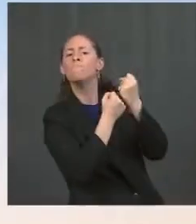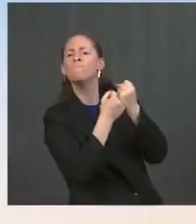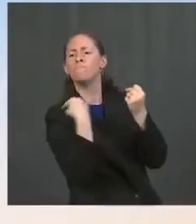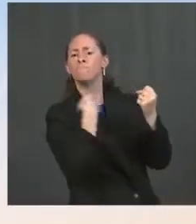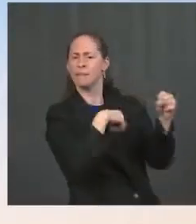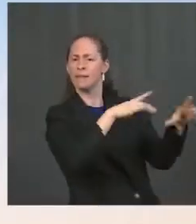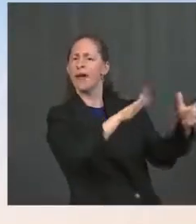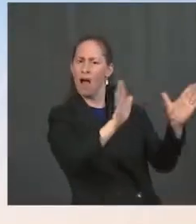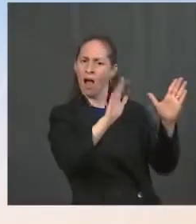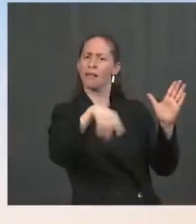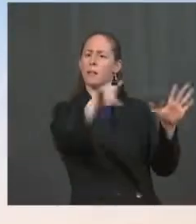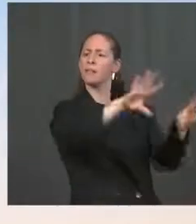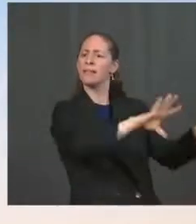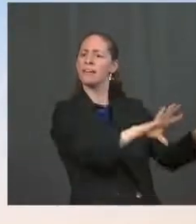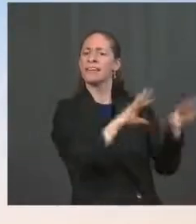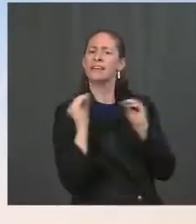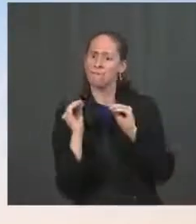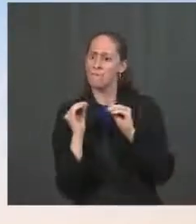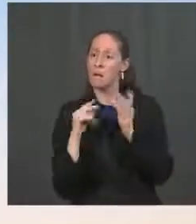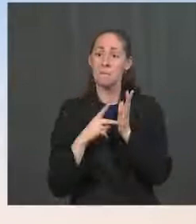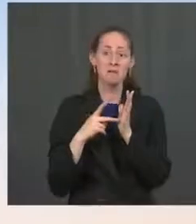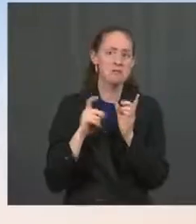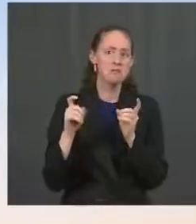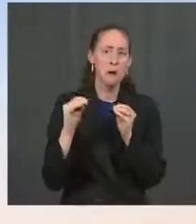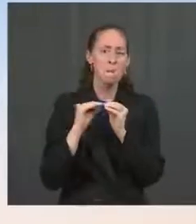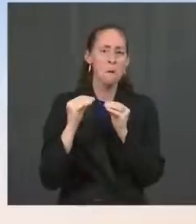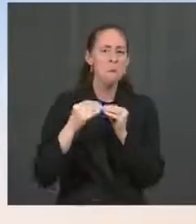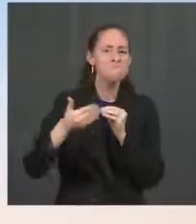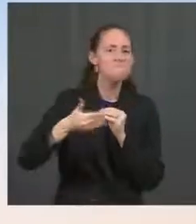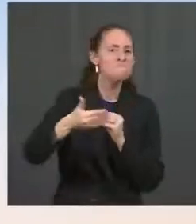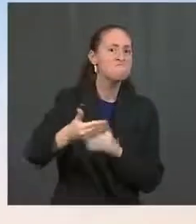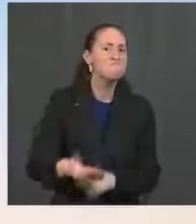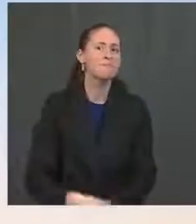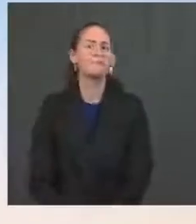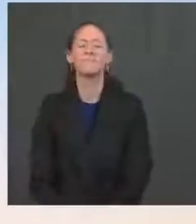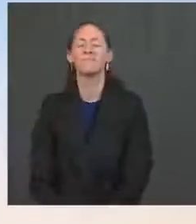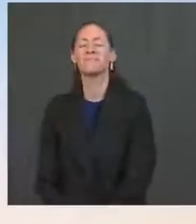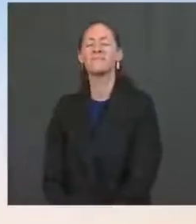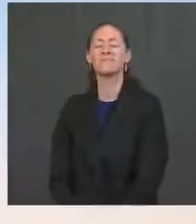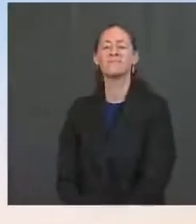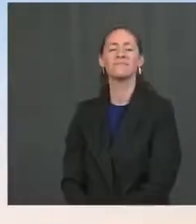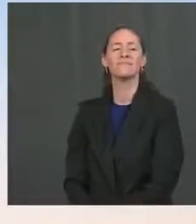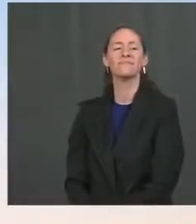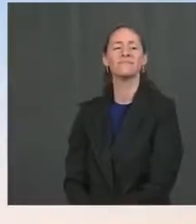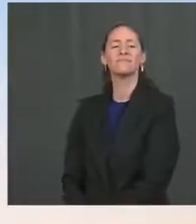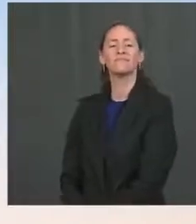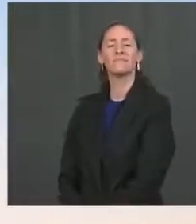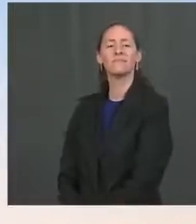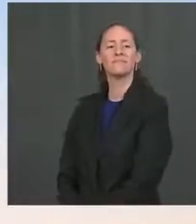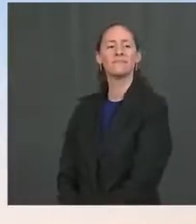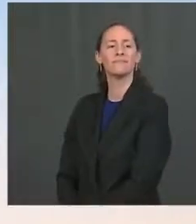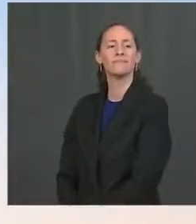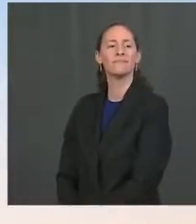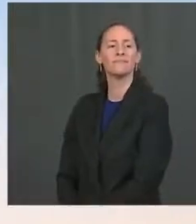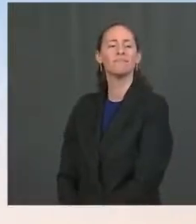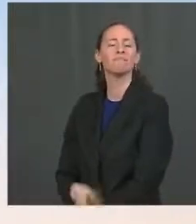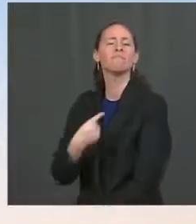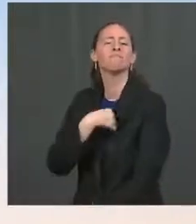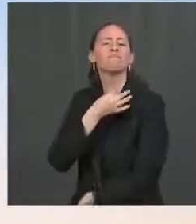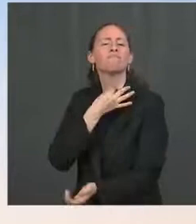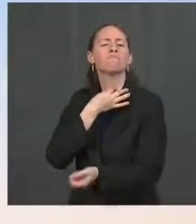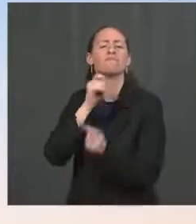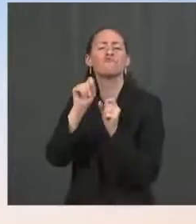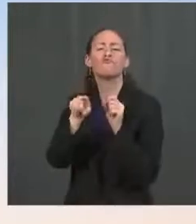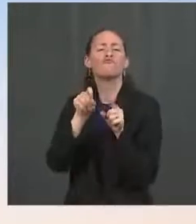to ensure there are additional flights, to Patsy's earlier question. Go ahead. Hi, Jen, just a few questions Sure. about the Western trip. In